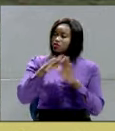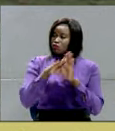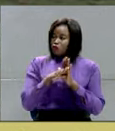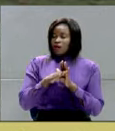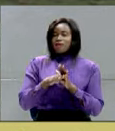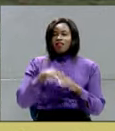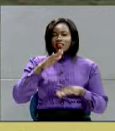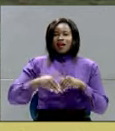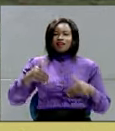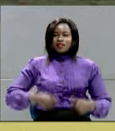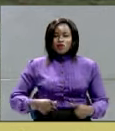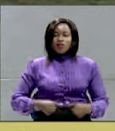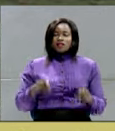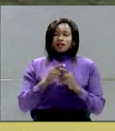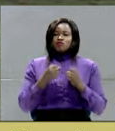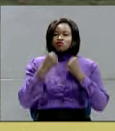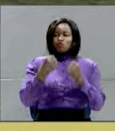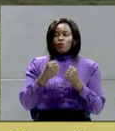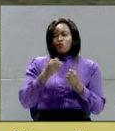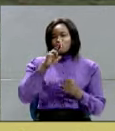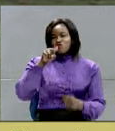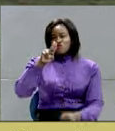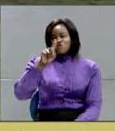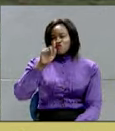youthful and energetic William Samoei Ruto,